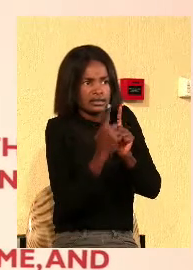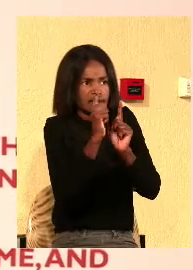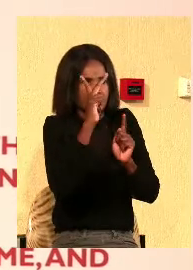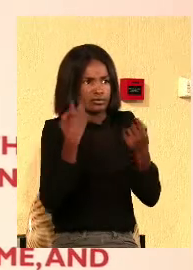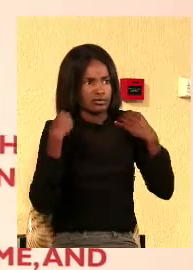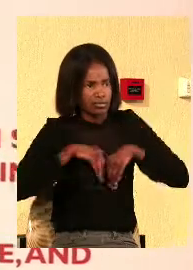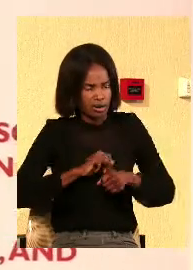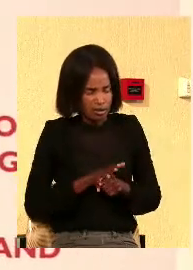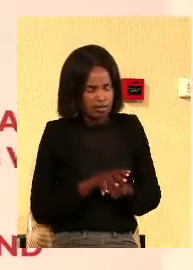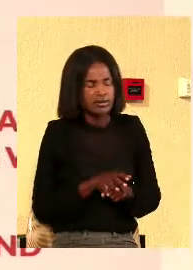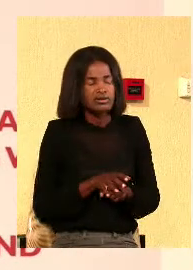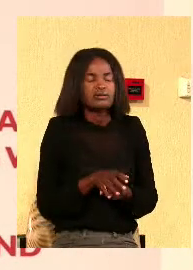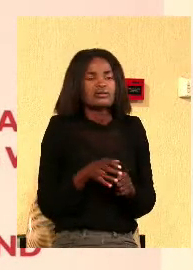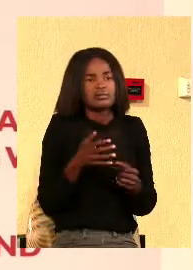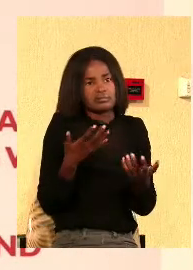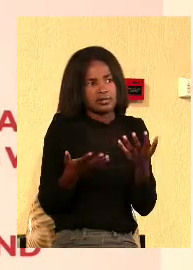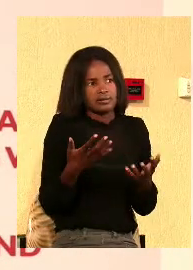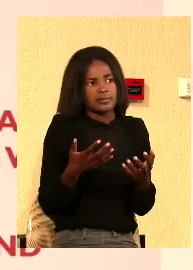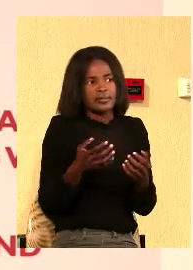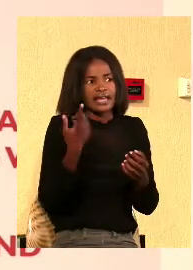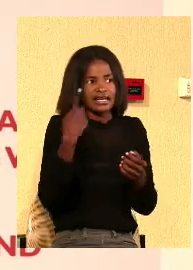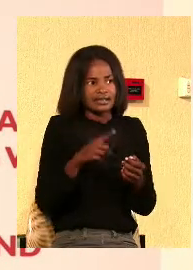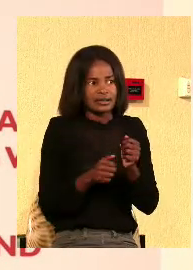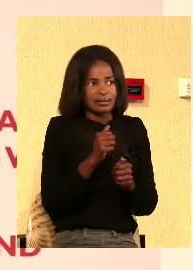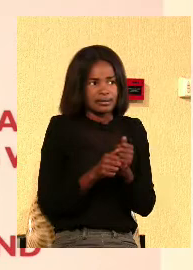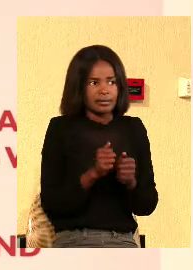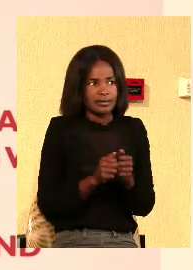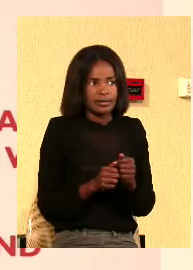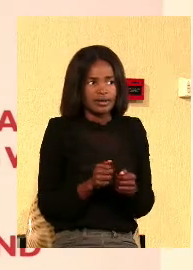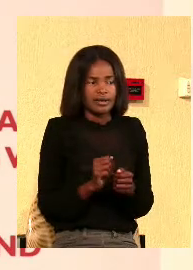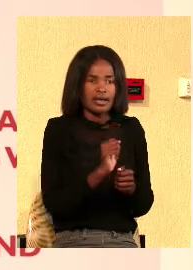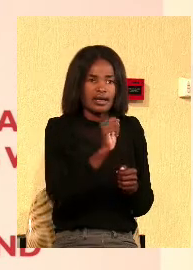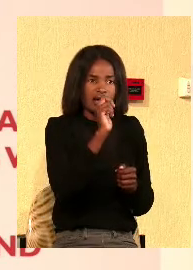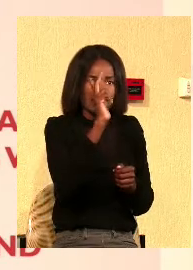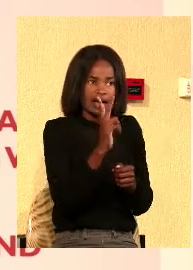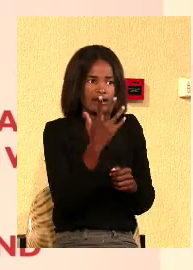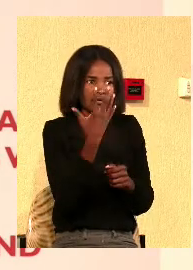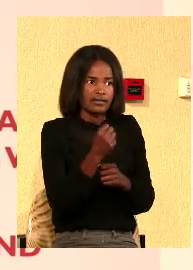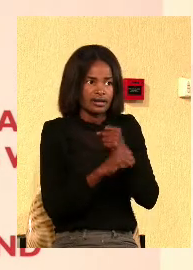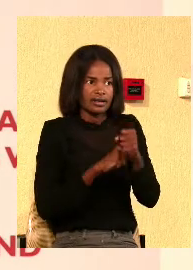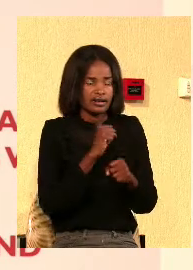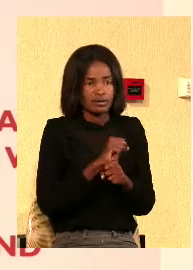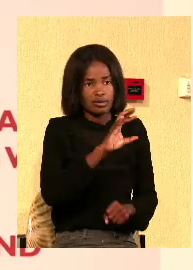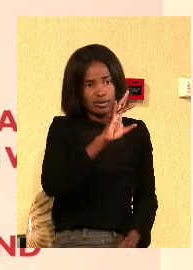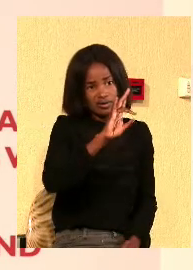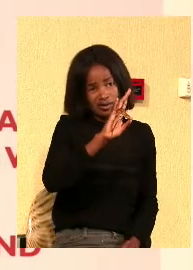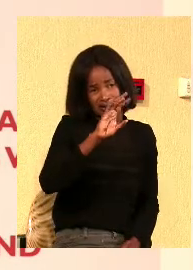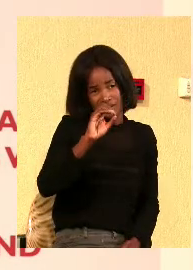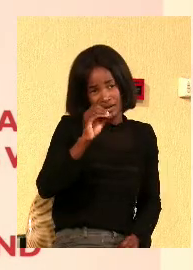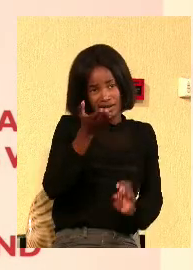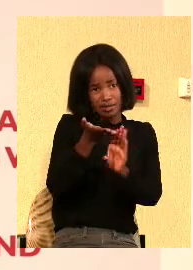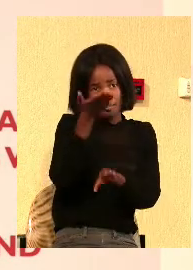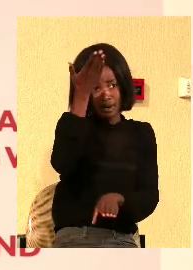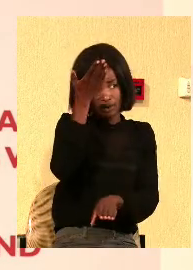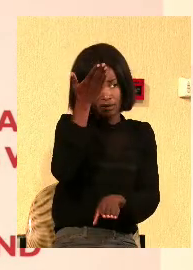vulnerable, especially people over the age, I would say 70, just to cover myself. So they